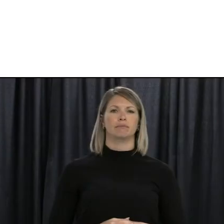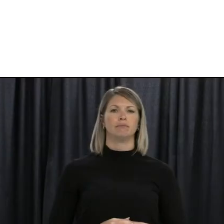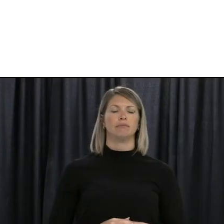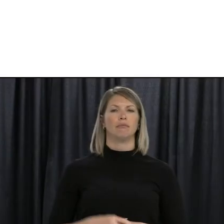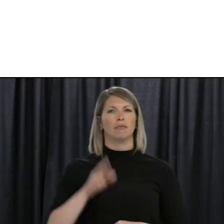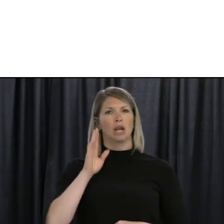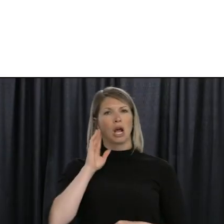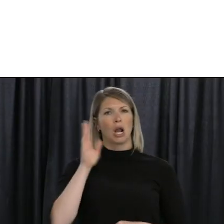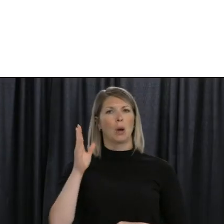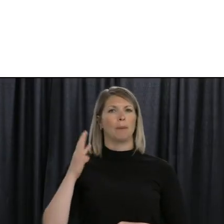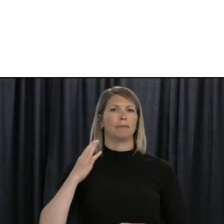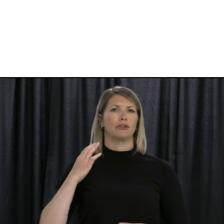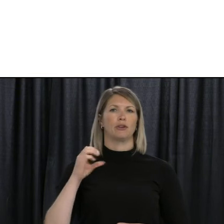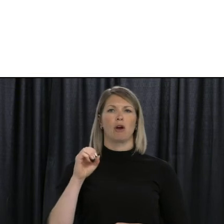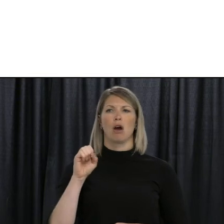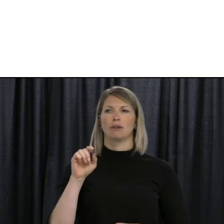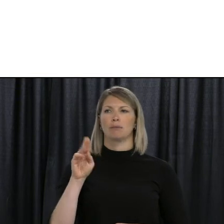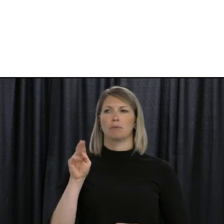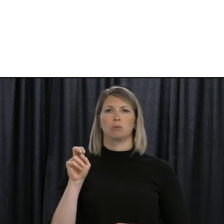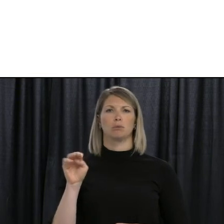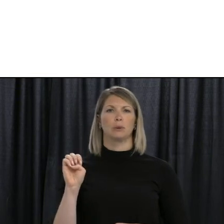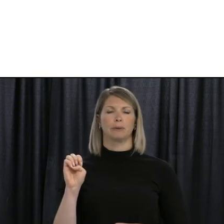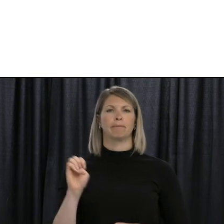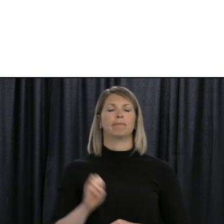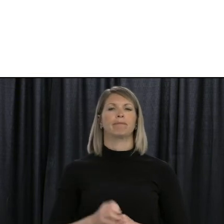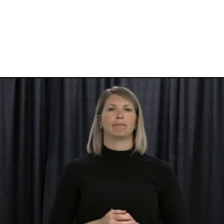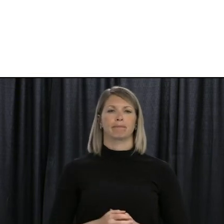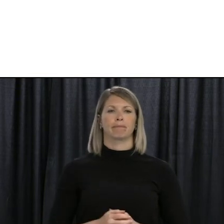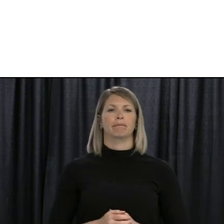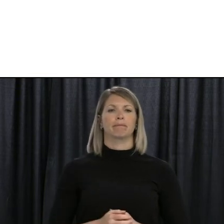Hi, Mr. Osborne. Just a question regarding